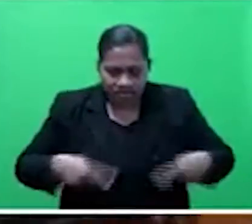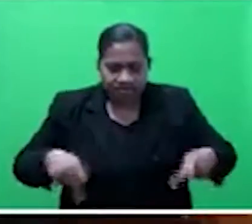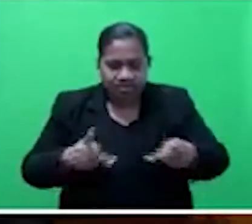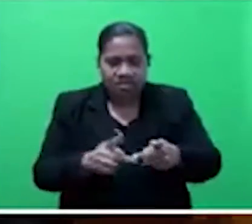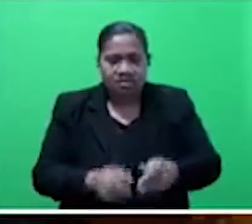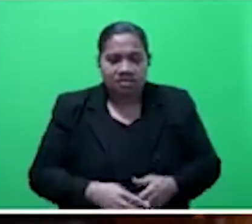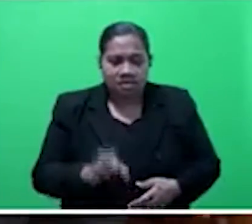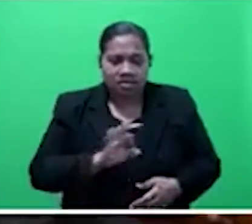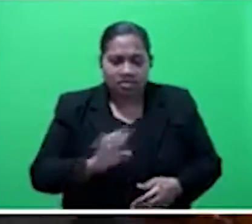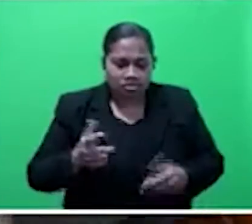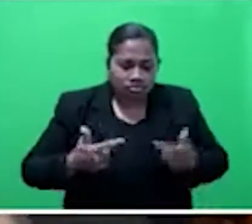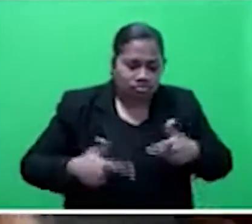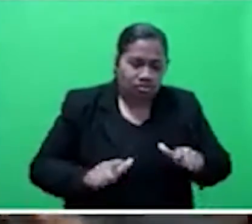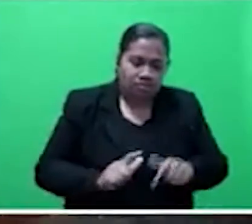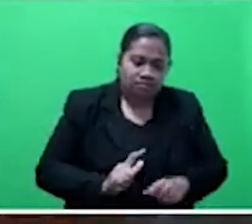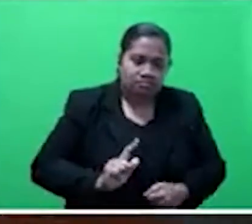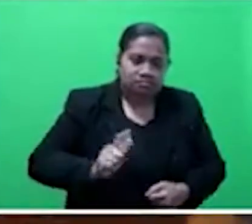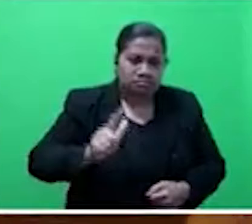a